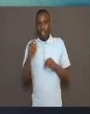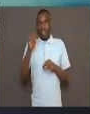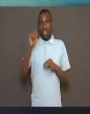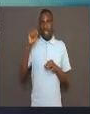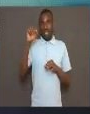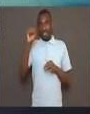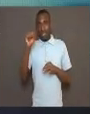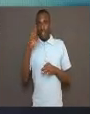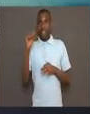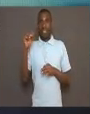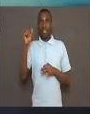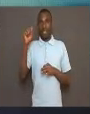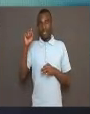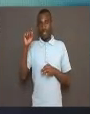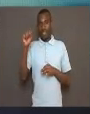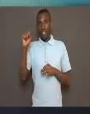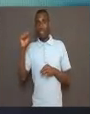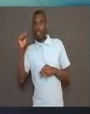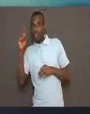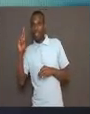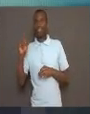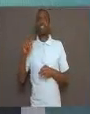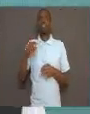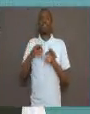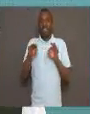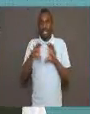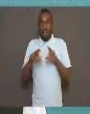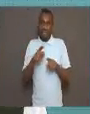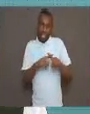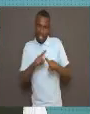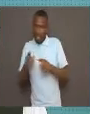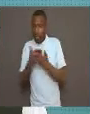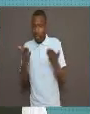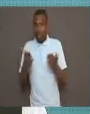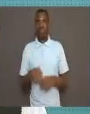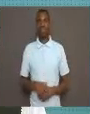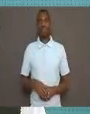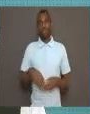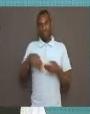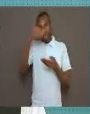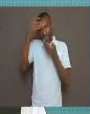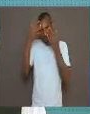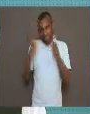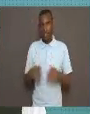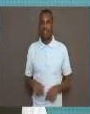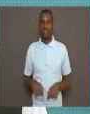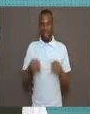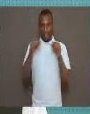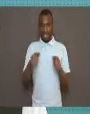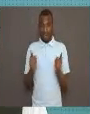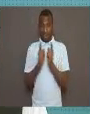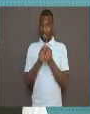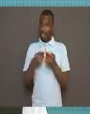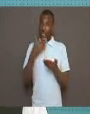tensile strengths of different materials. Thank you for joining me today.